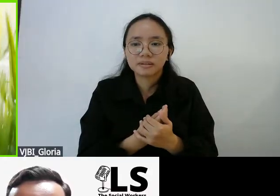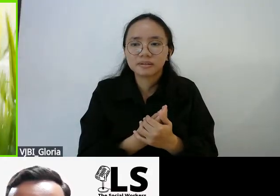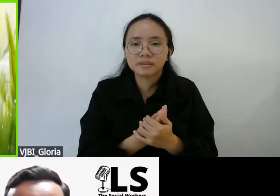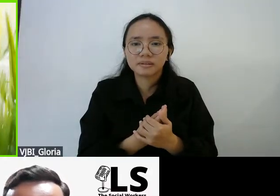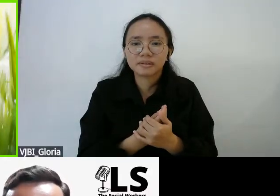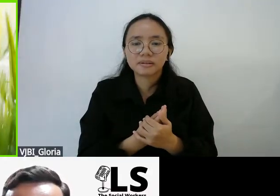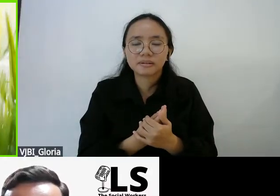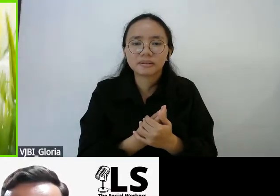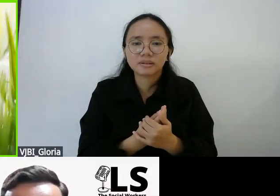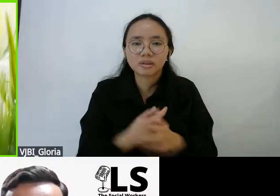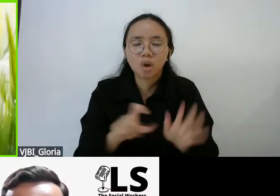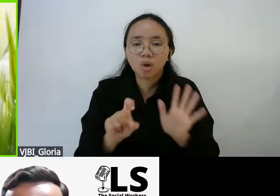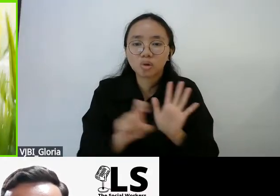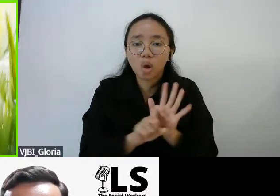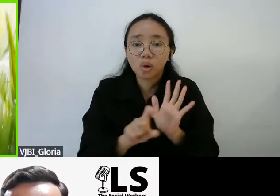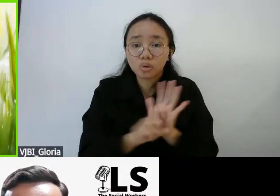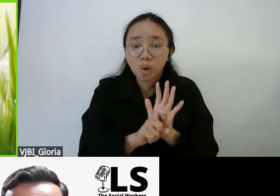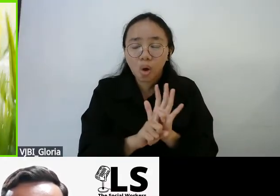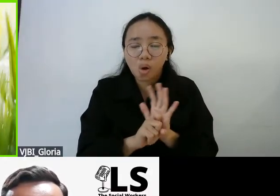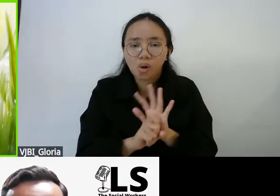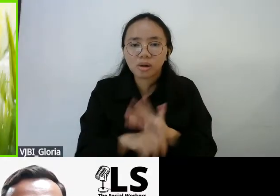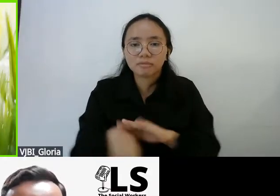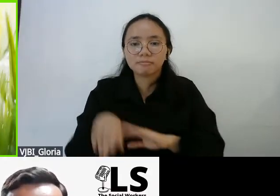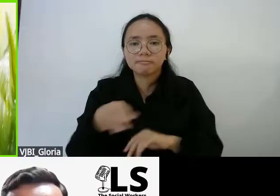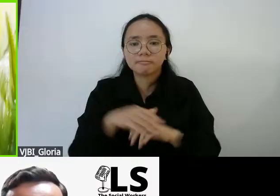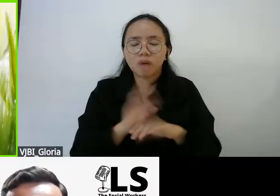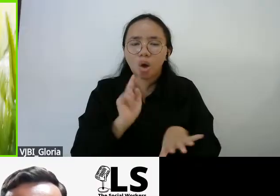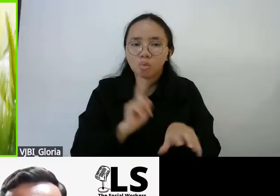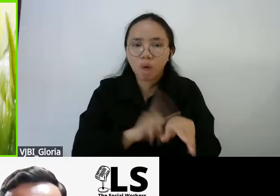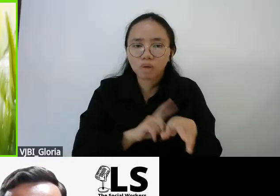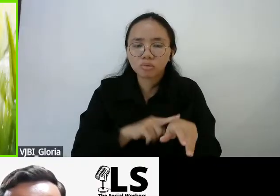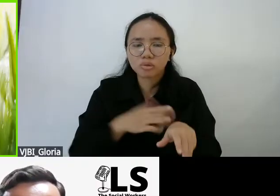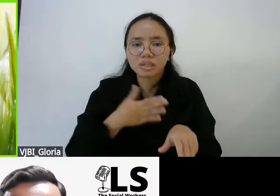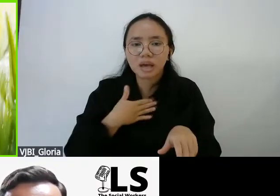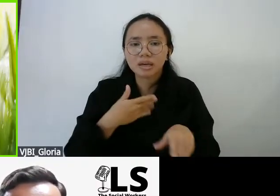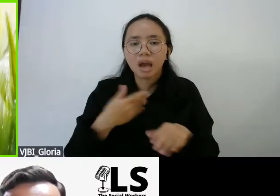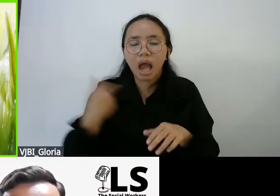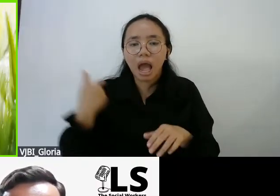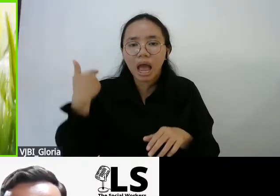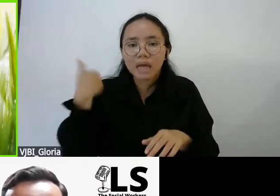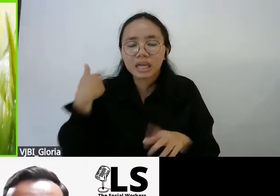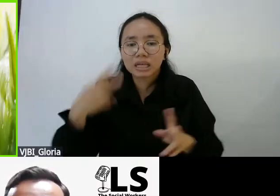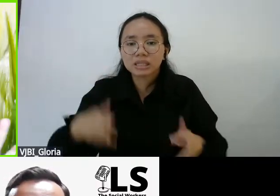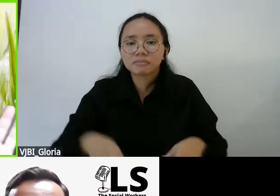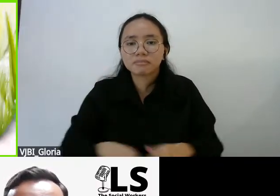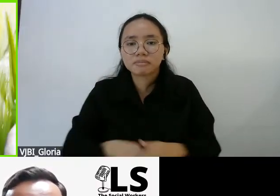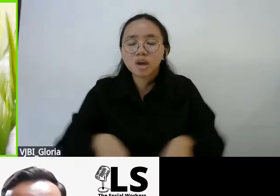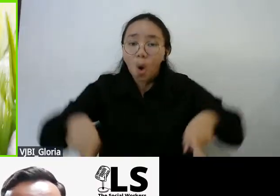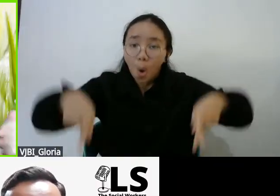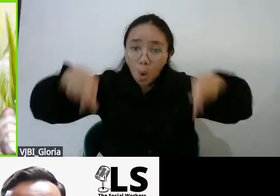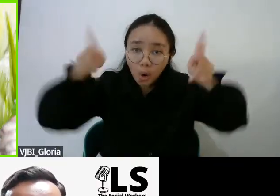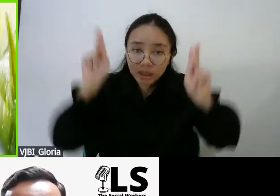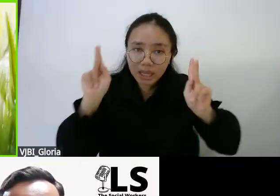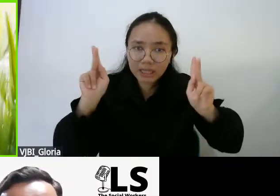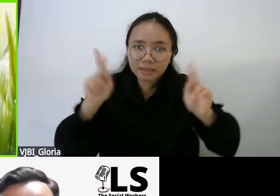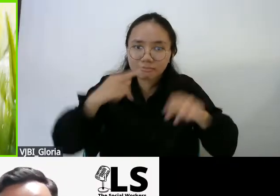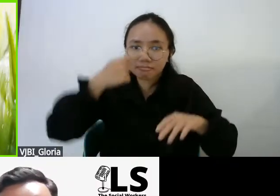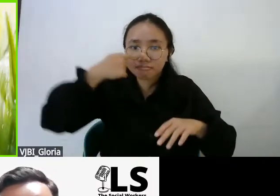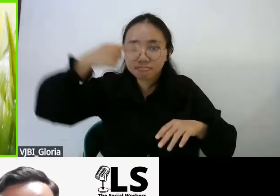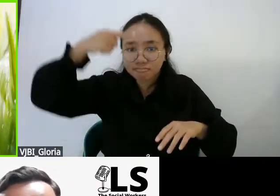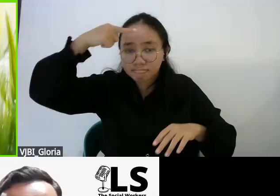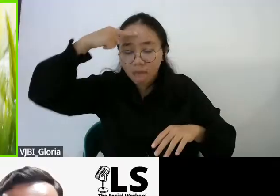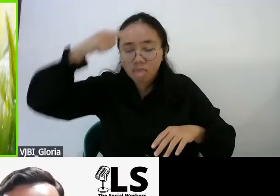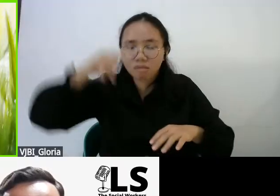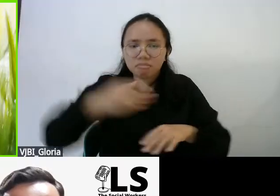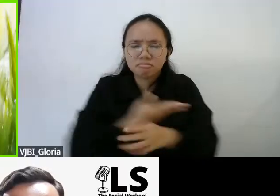I came in January to Bandung. The hotel had a ramp out front. Fantastic, a ramp, not just stairs.